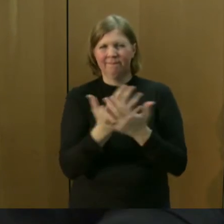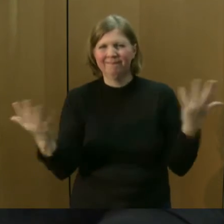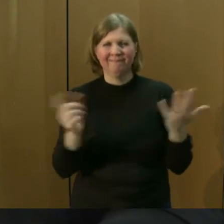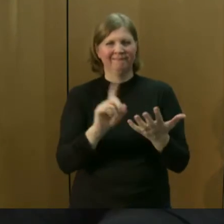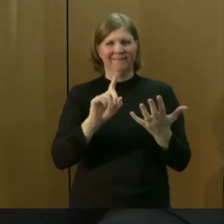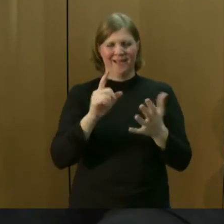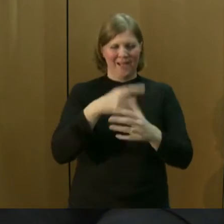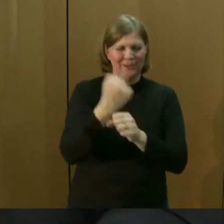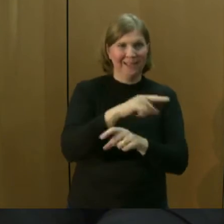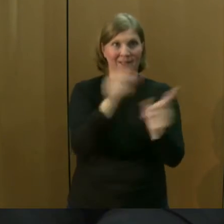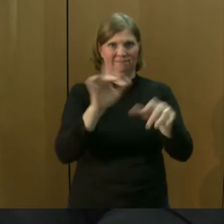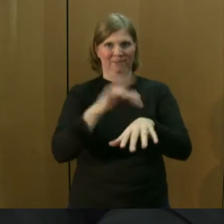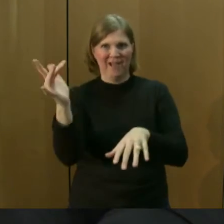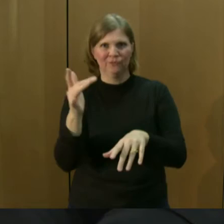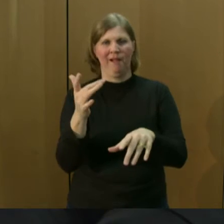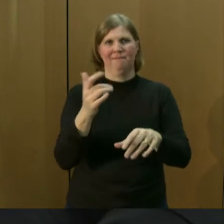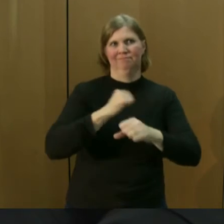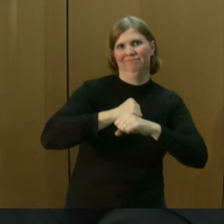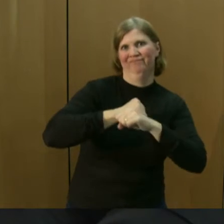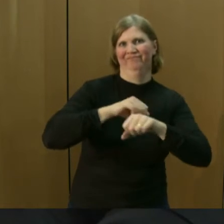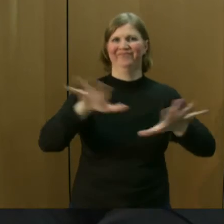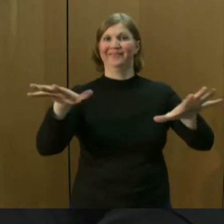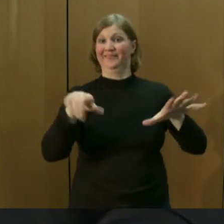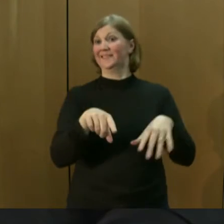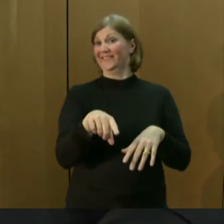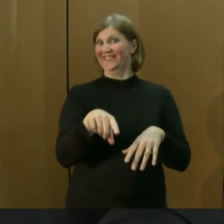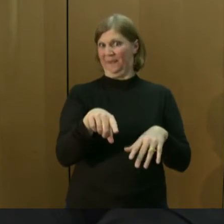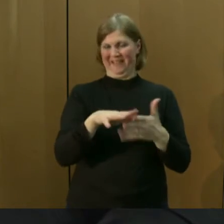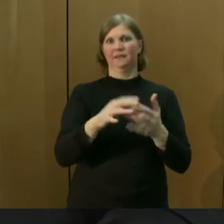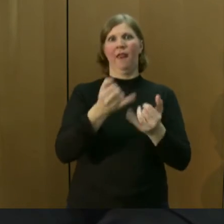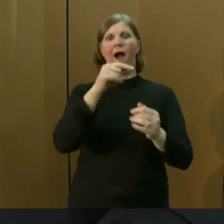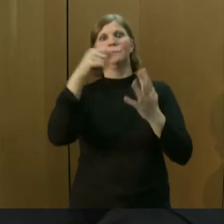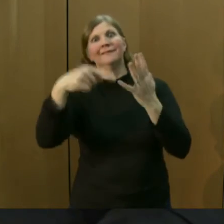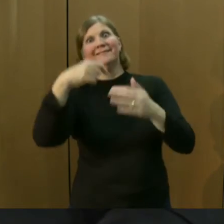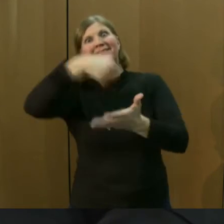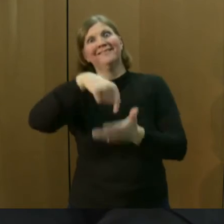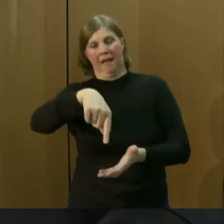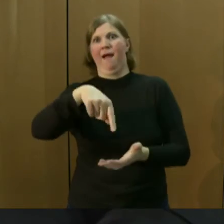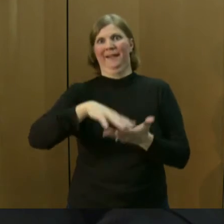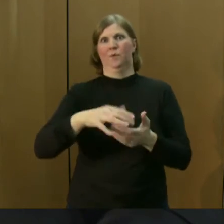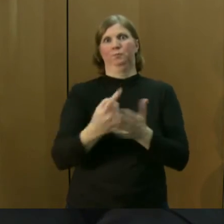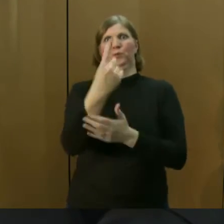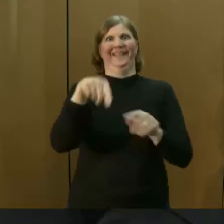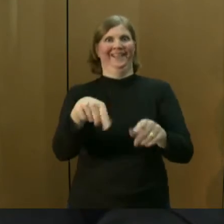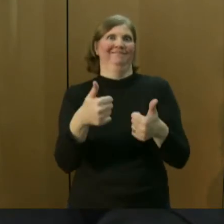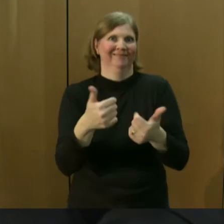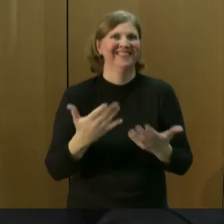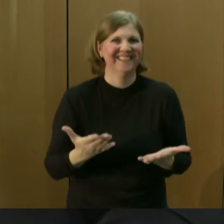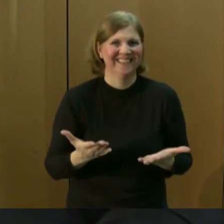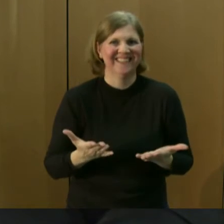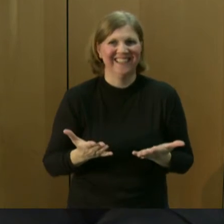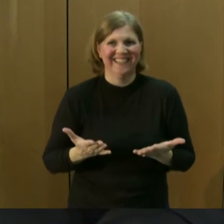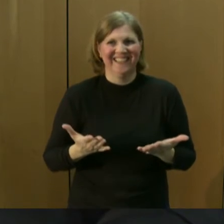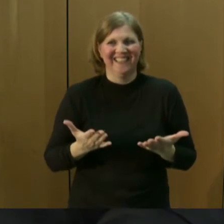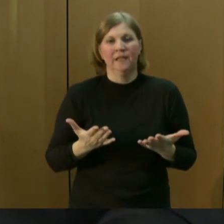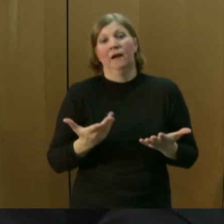complements that last question. Any advice about promotion on a tight budget, specific to the fact that the international festival will be running over the same dates as the